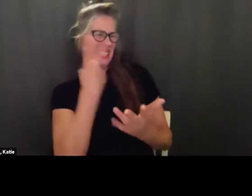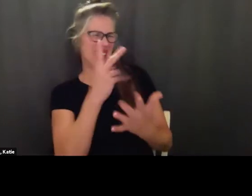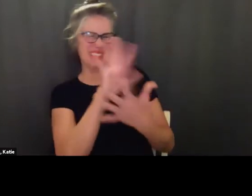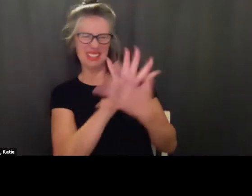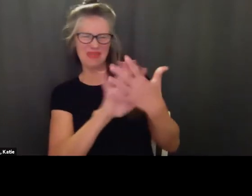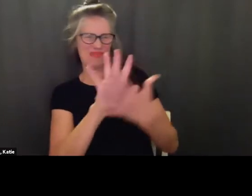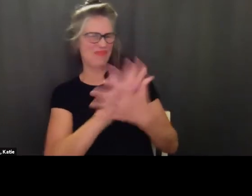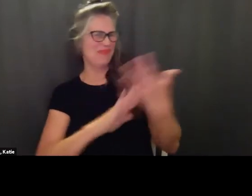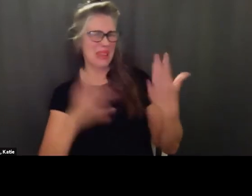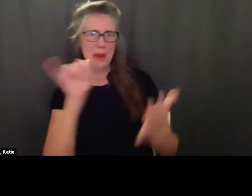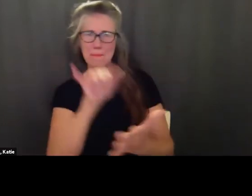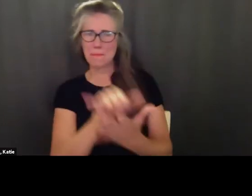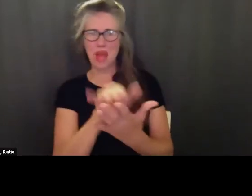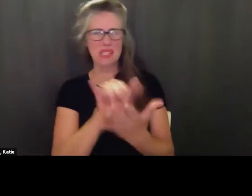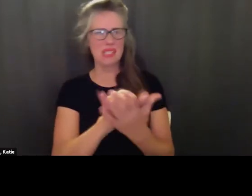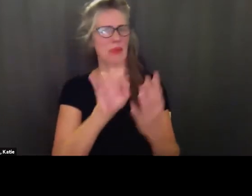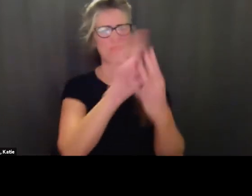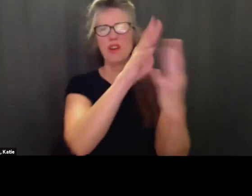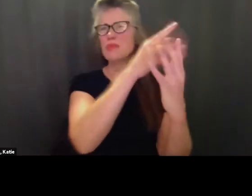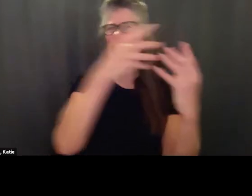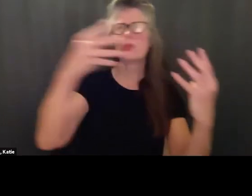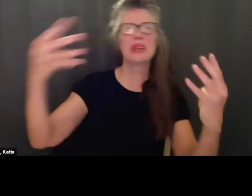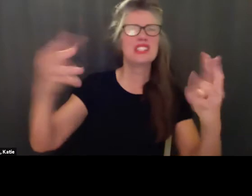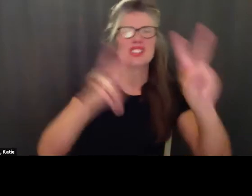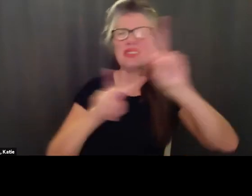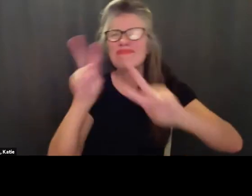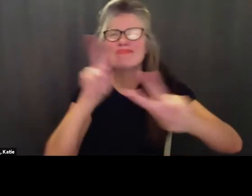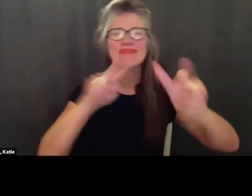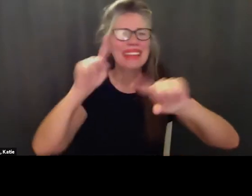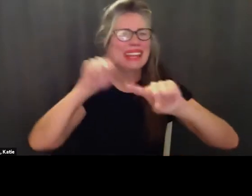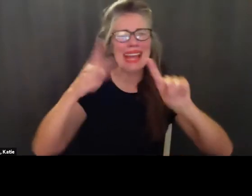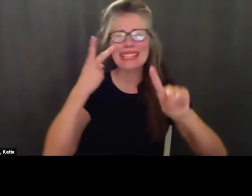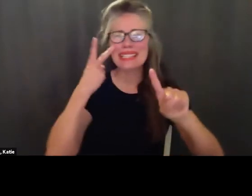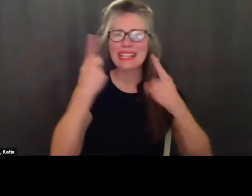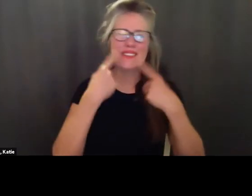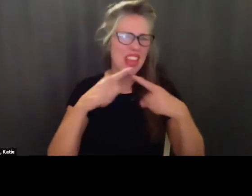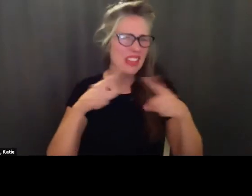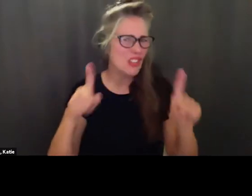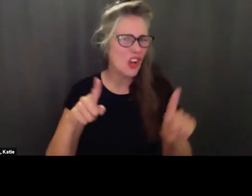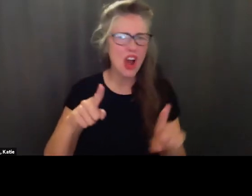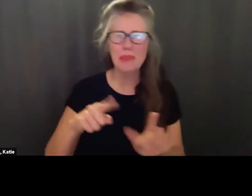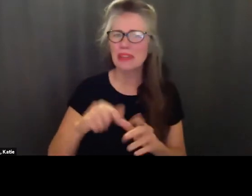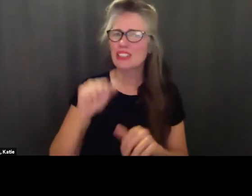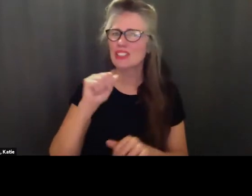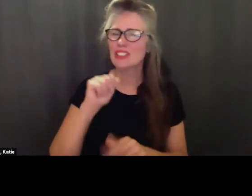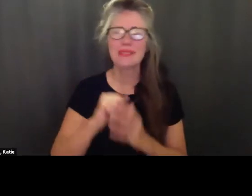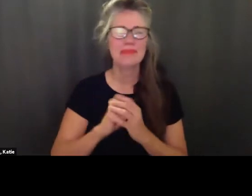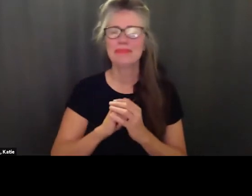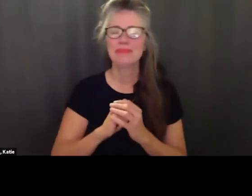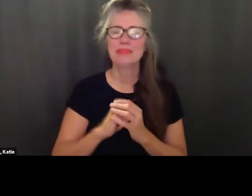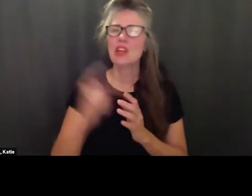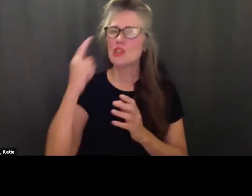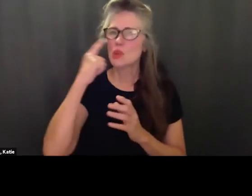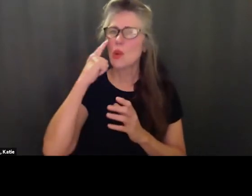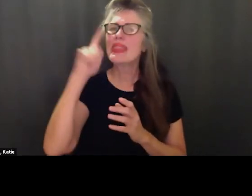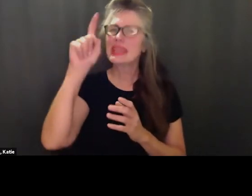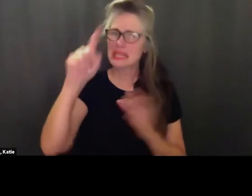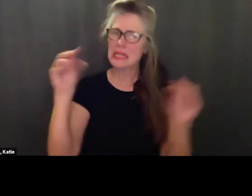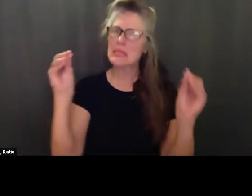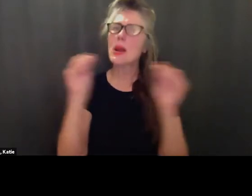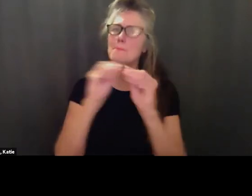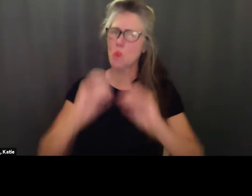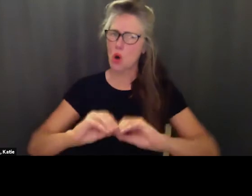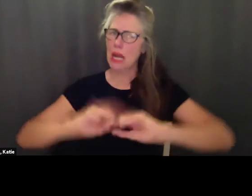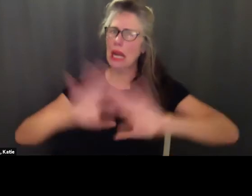see from this spreadsheet if that is going to be accomplished. So I would say the transparency is still an